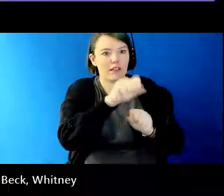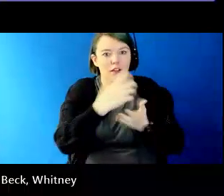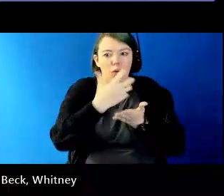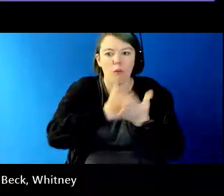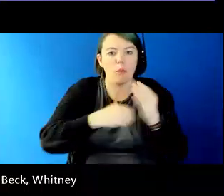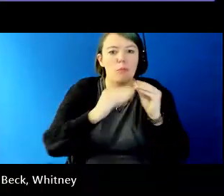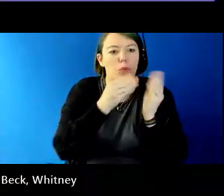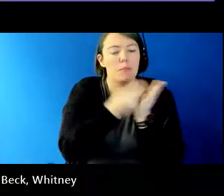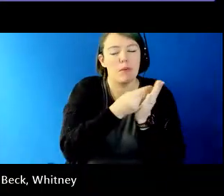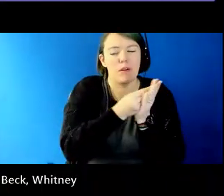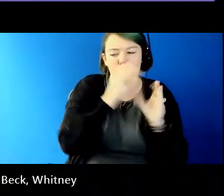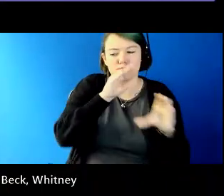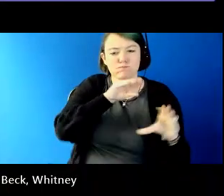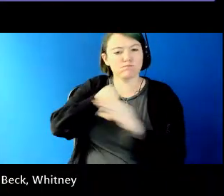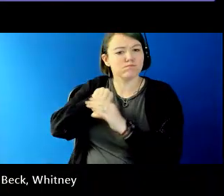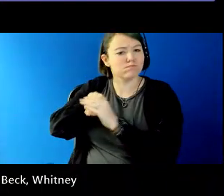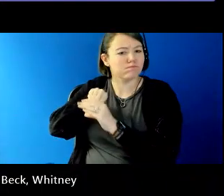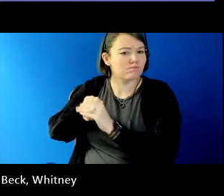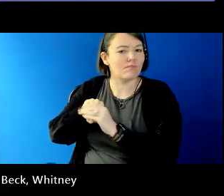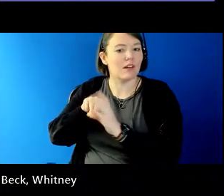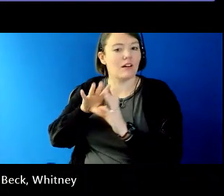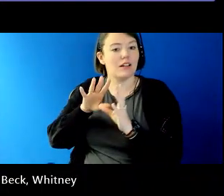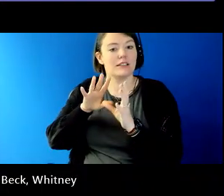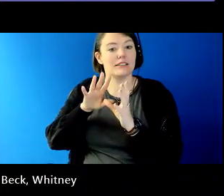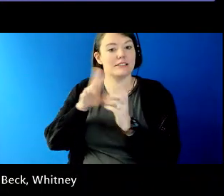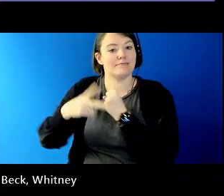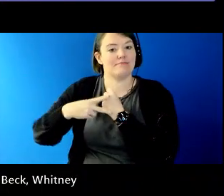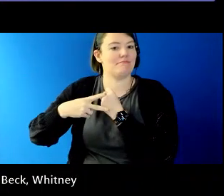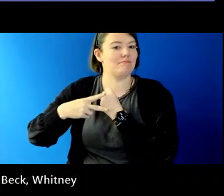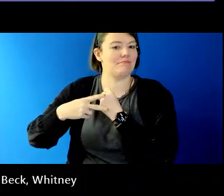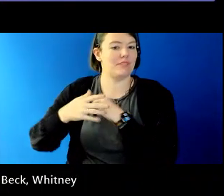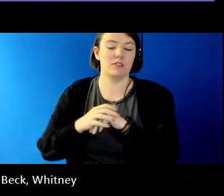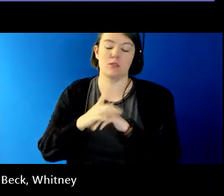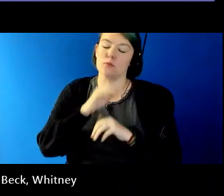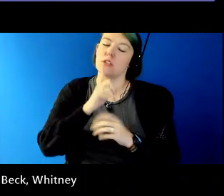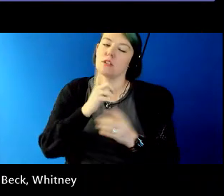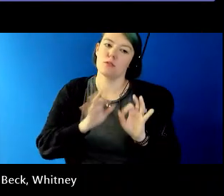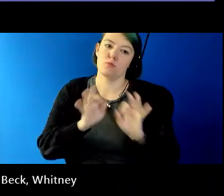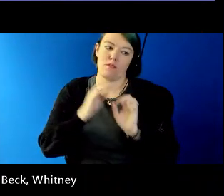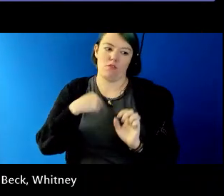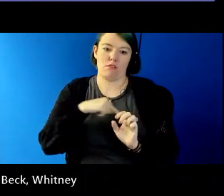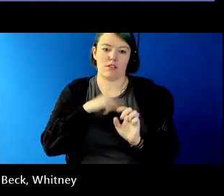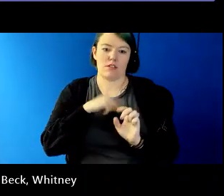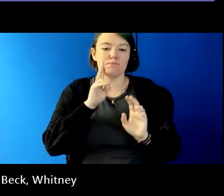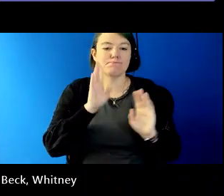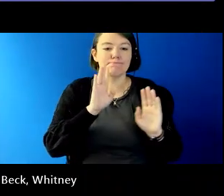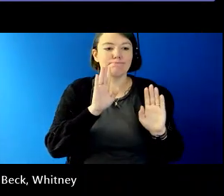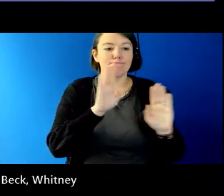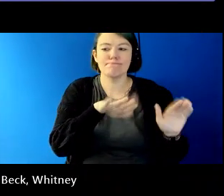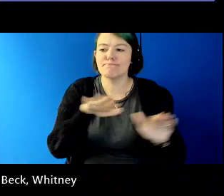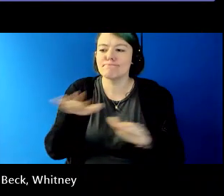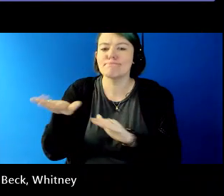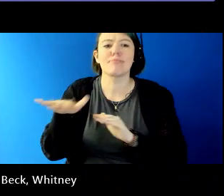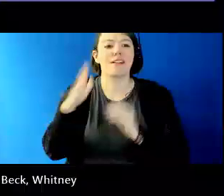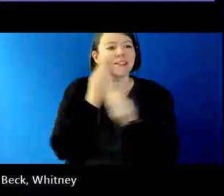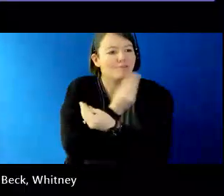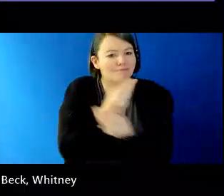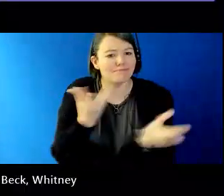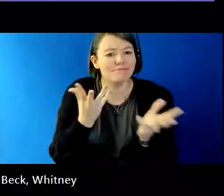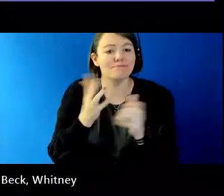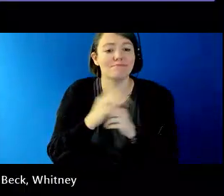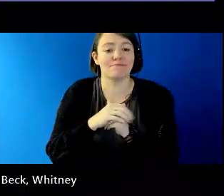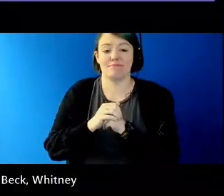really important for us to, continue to do the work to get the word out, of course. Our strength over the years is due